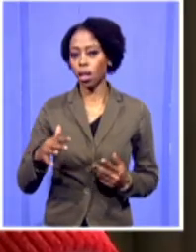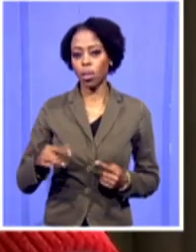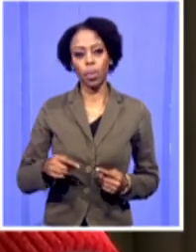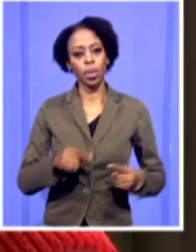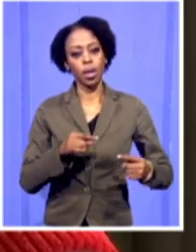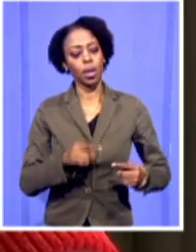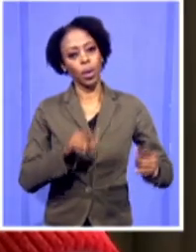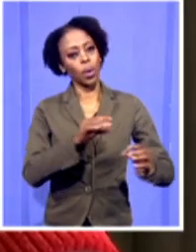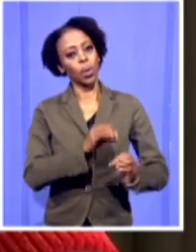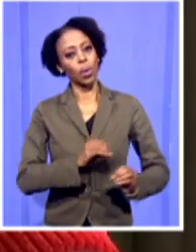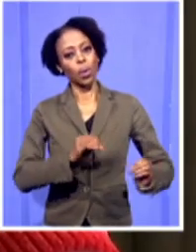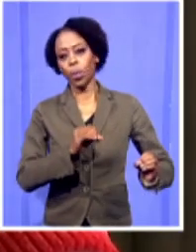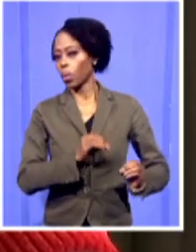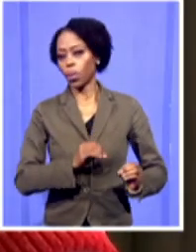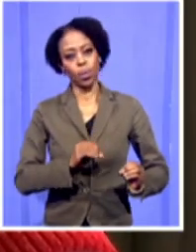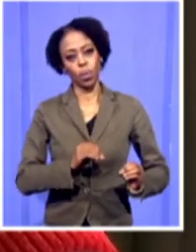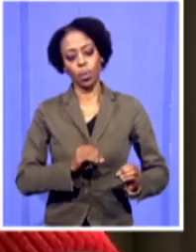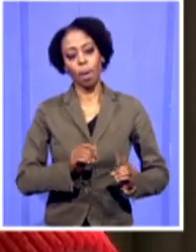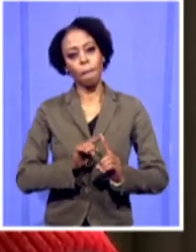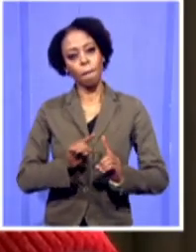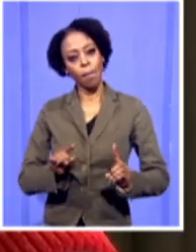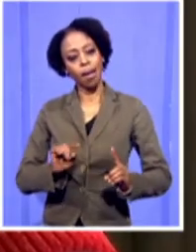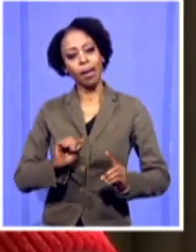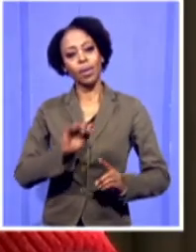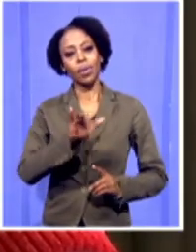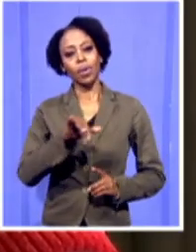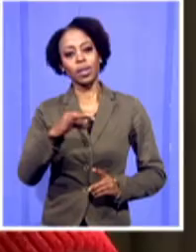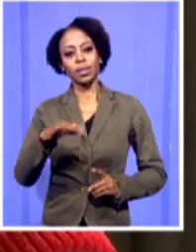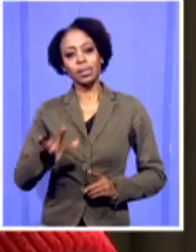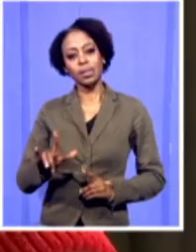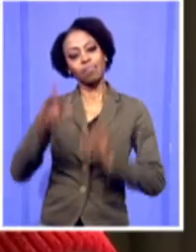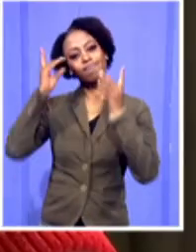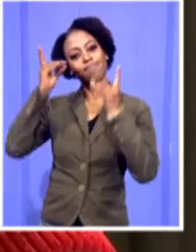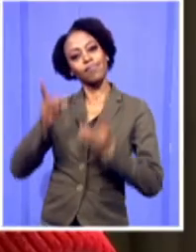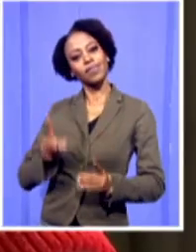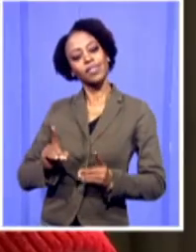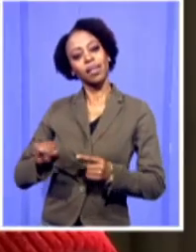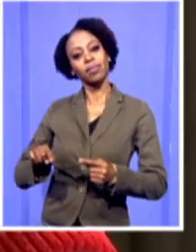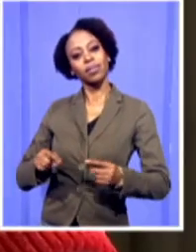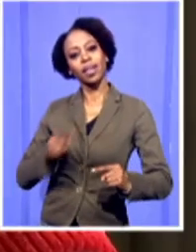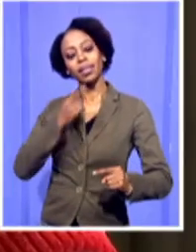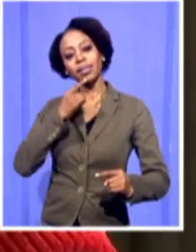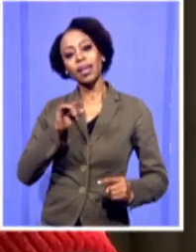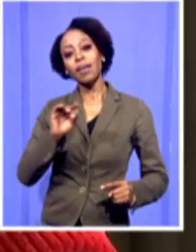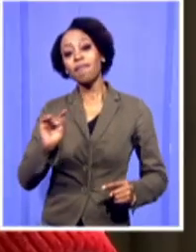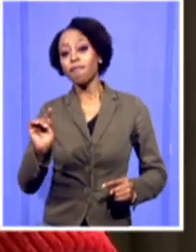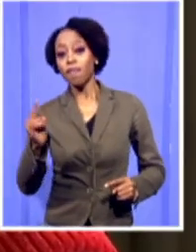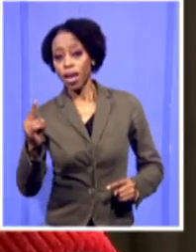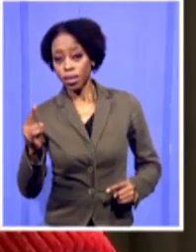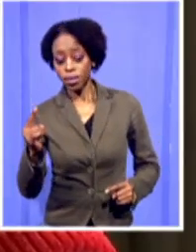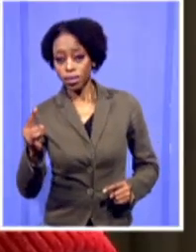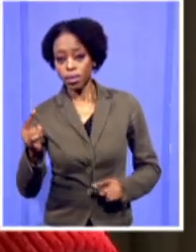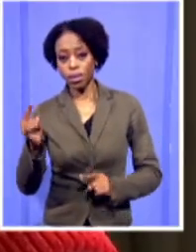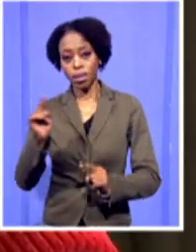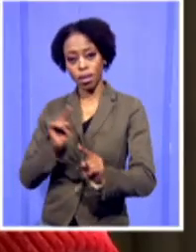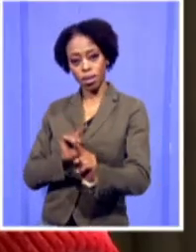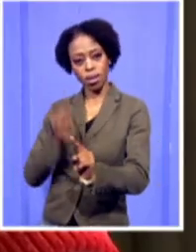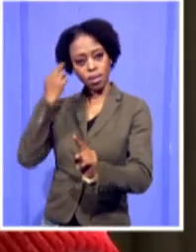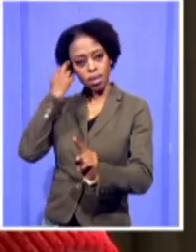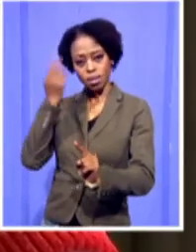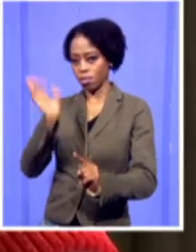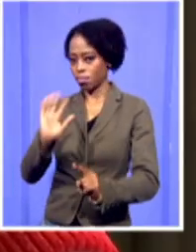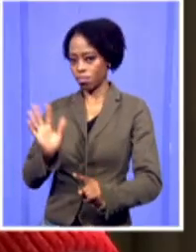disputing anything else except on your ruling, except that the YCL must come first before the General